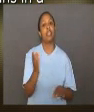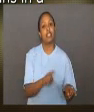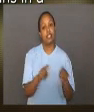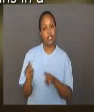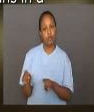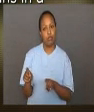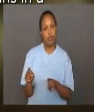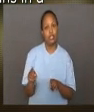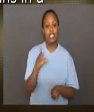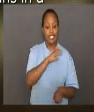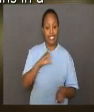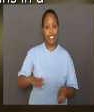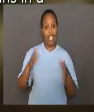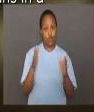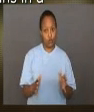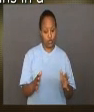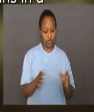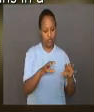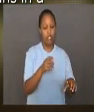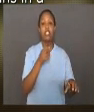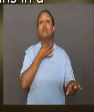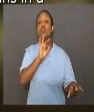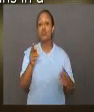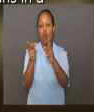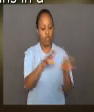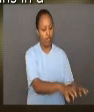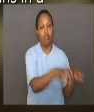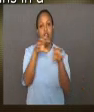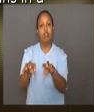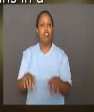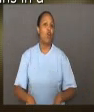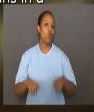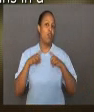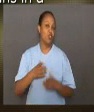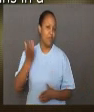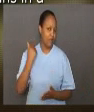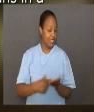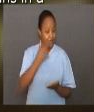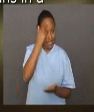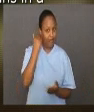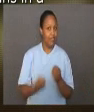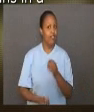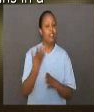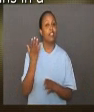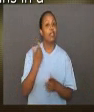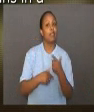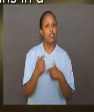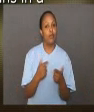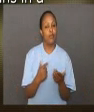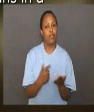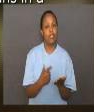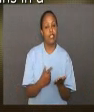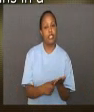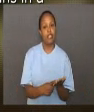of discontent was the enforced settlement of Christians in a Muslim region. At